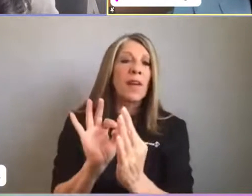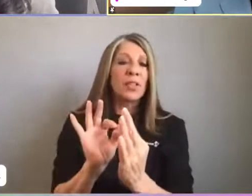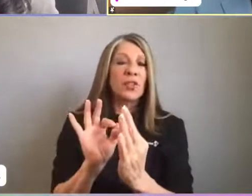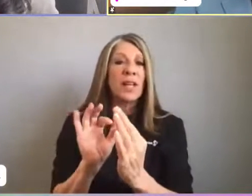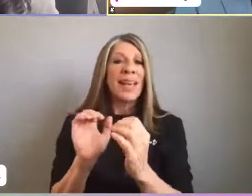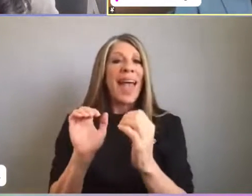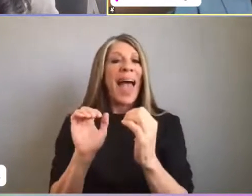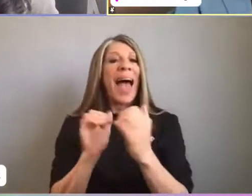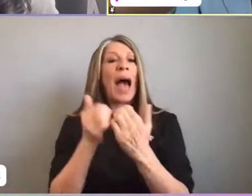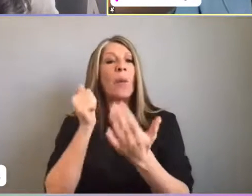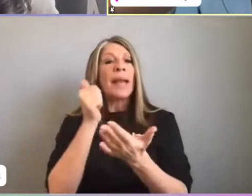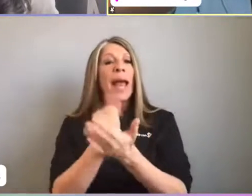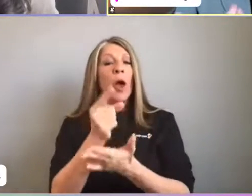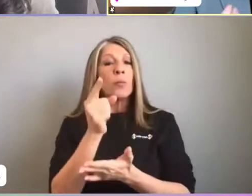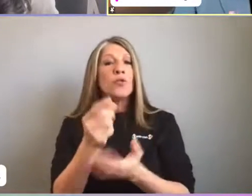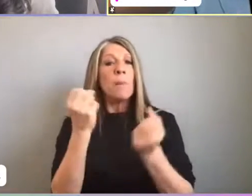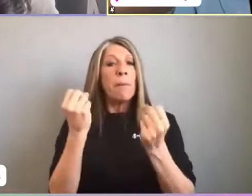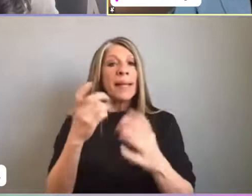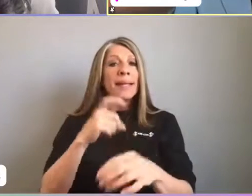you many times? Because